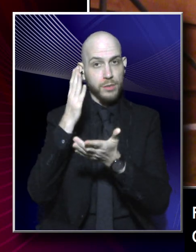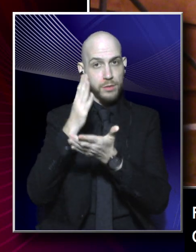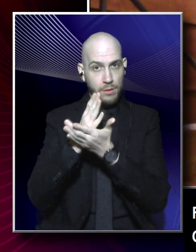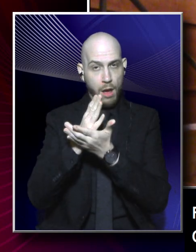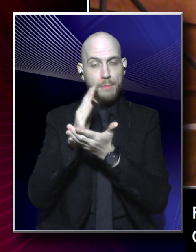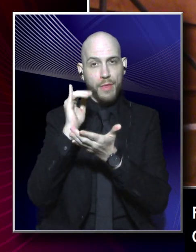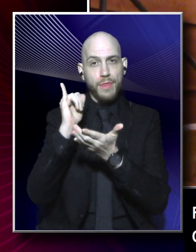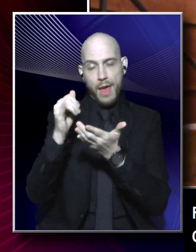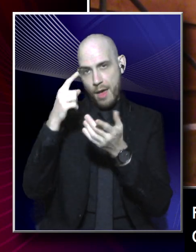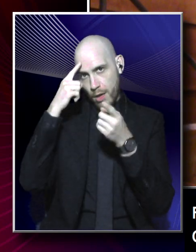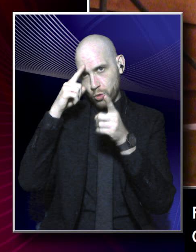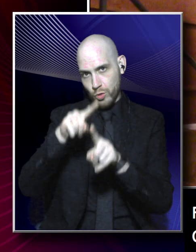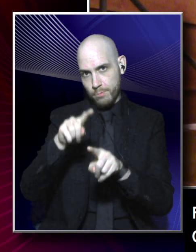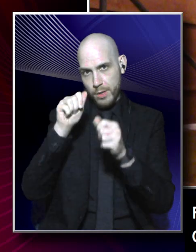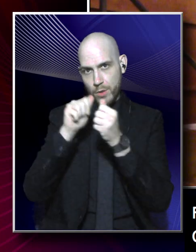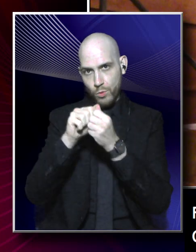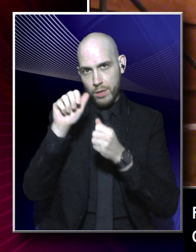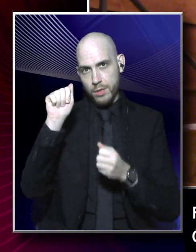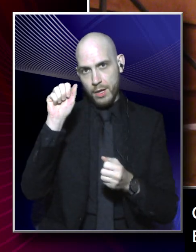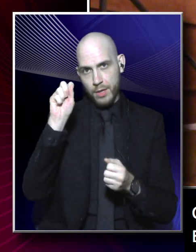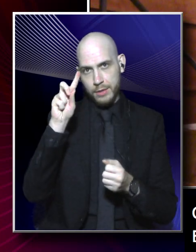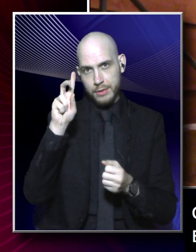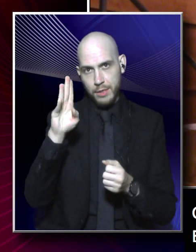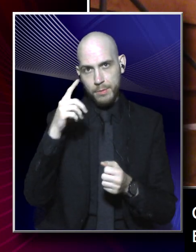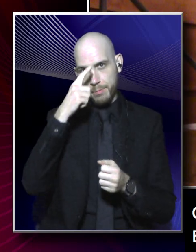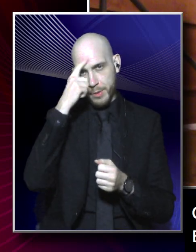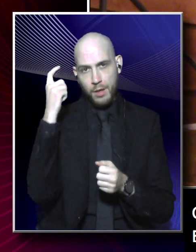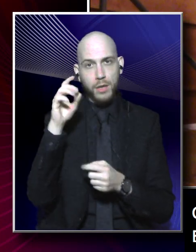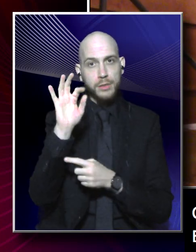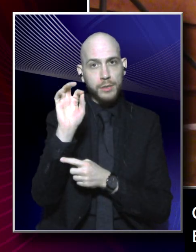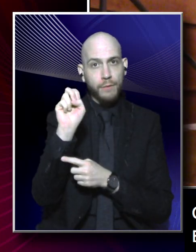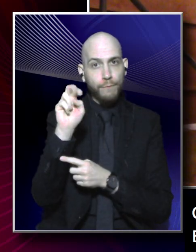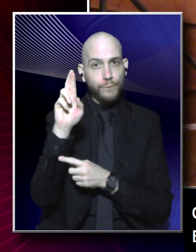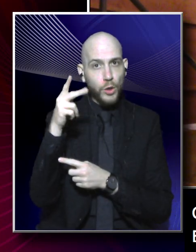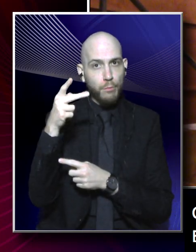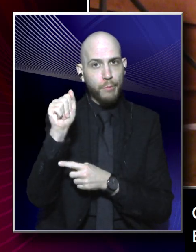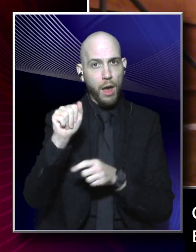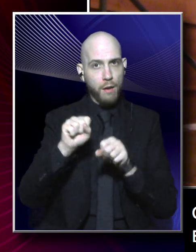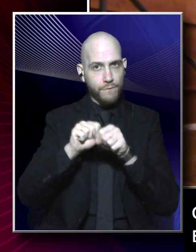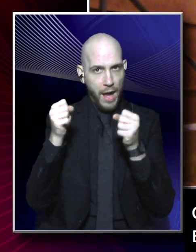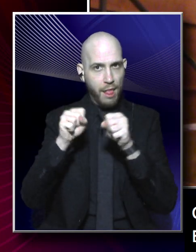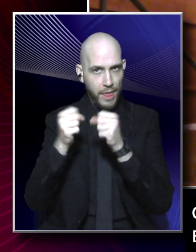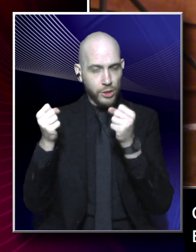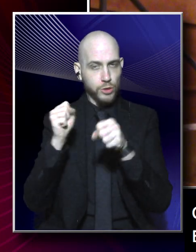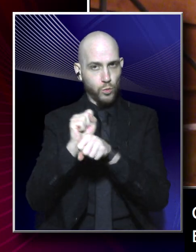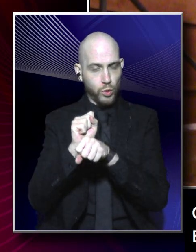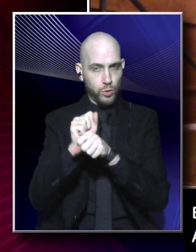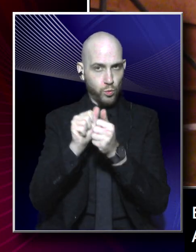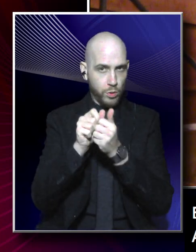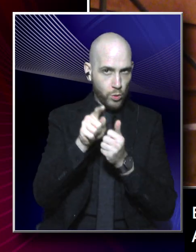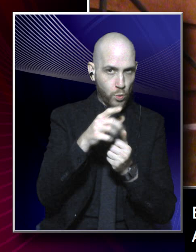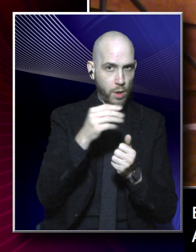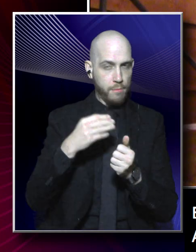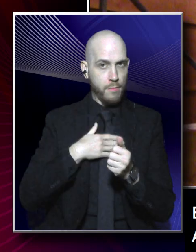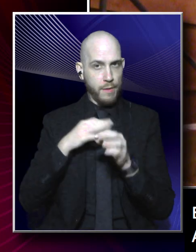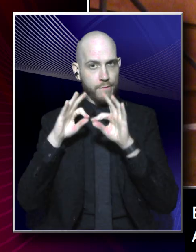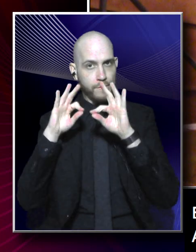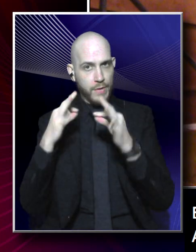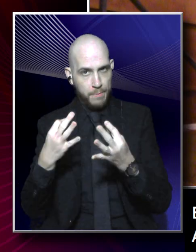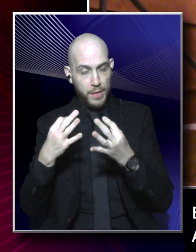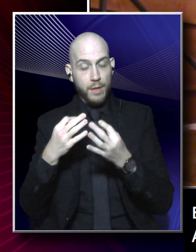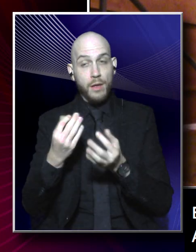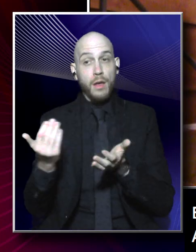FERPA violations caused by working with your agency and my family. In 2017, they reestablished their agreement with several assurances made